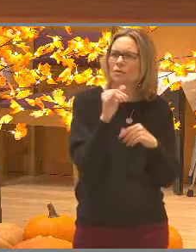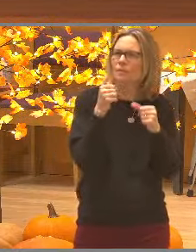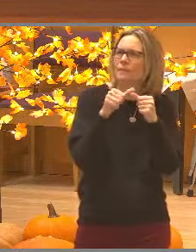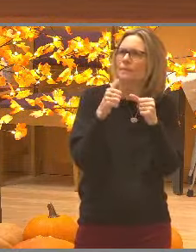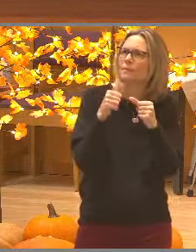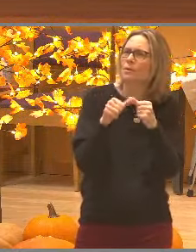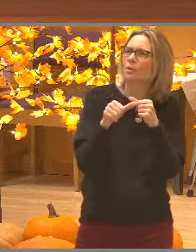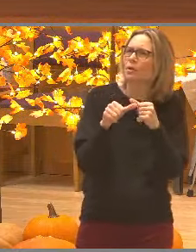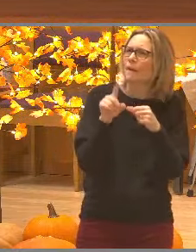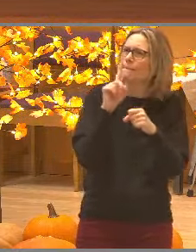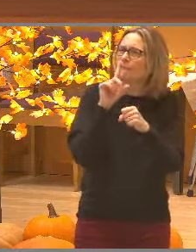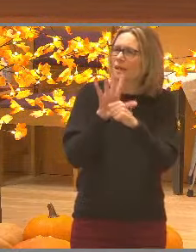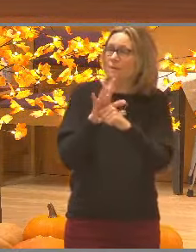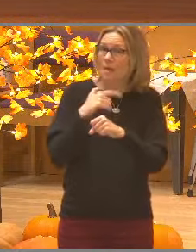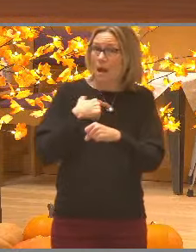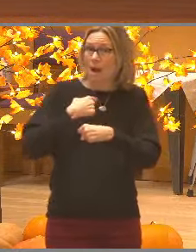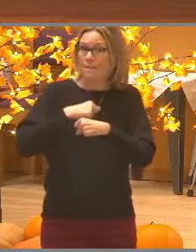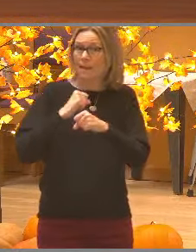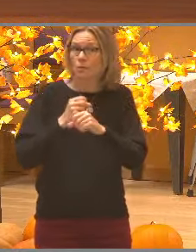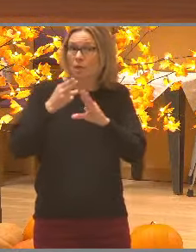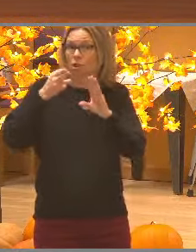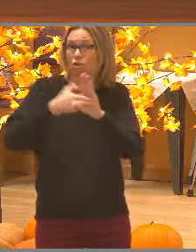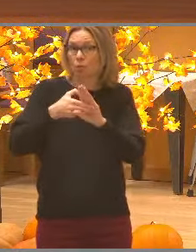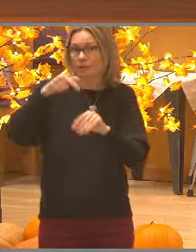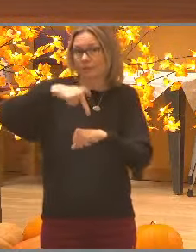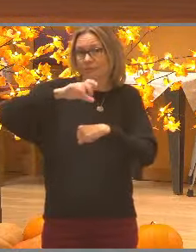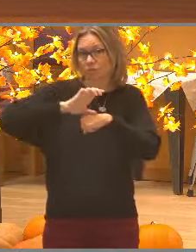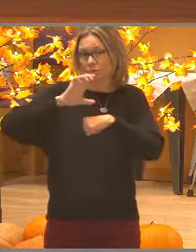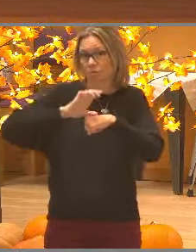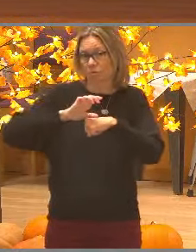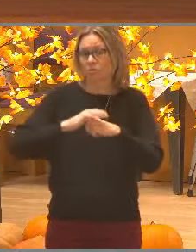the commitment that I made when I joined this ministry.